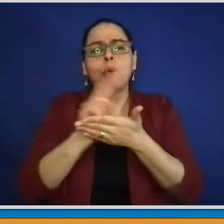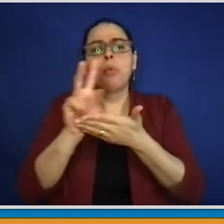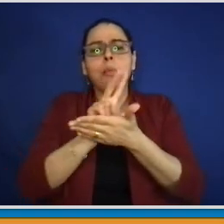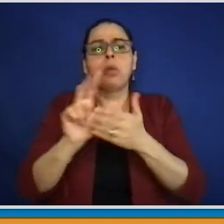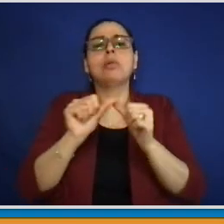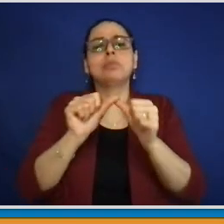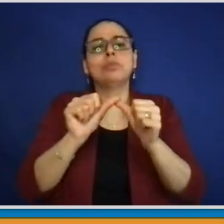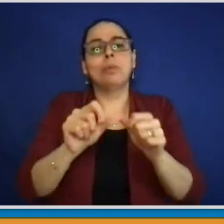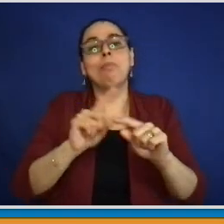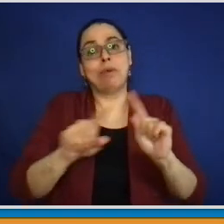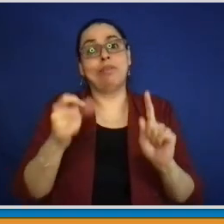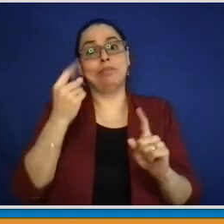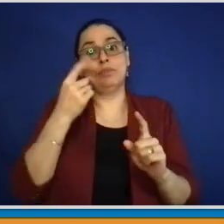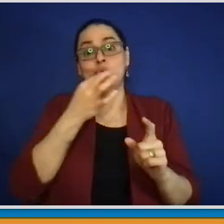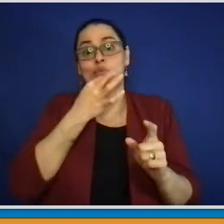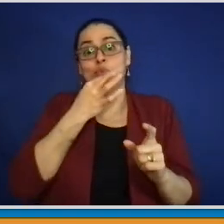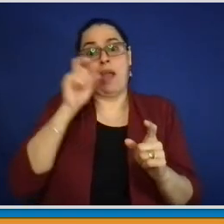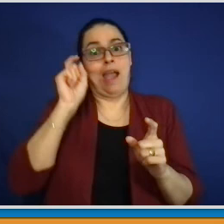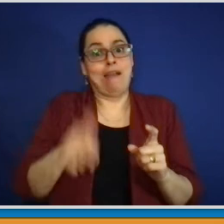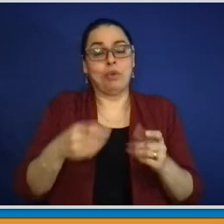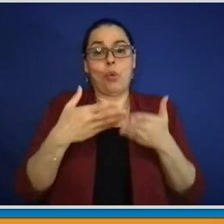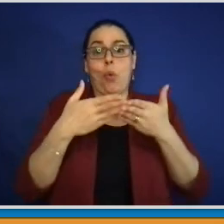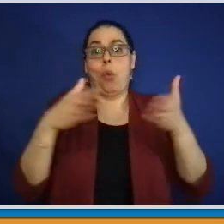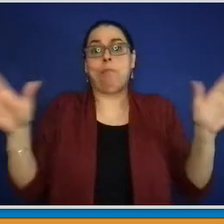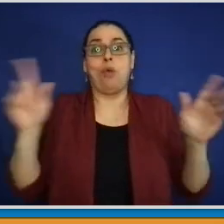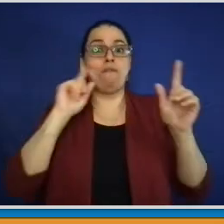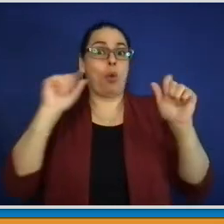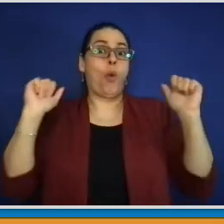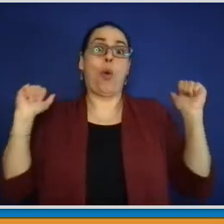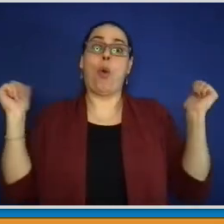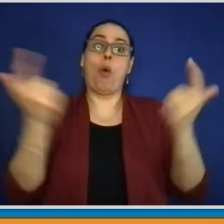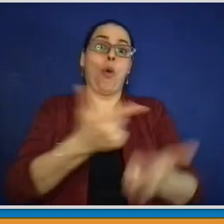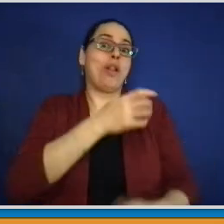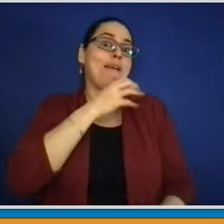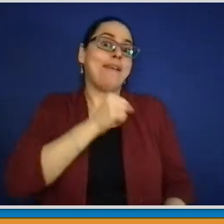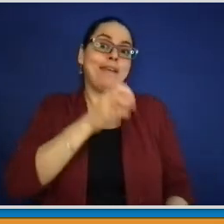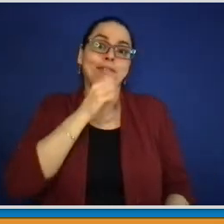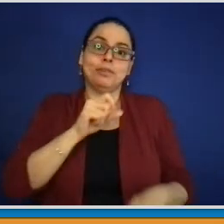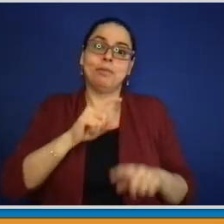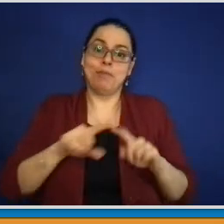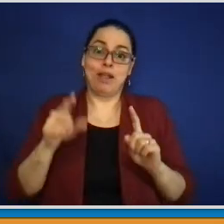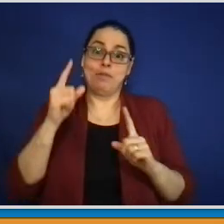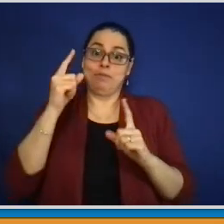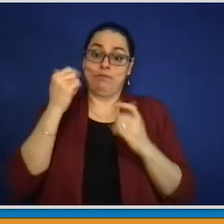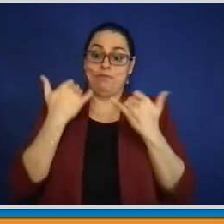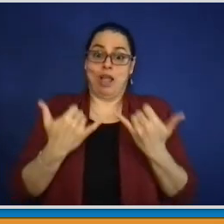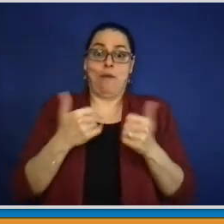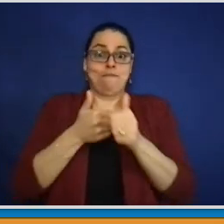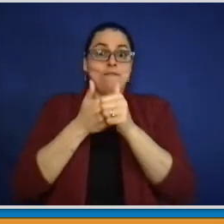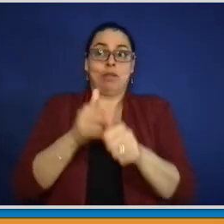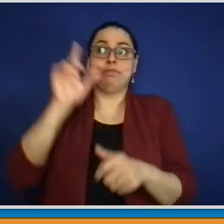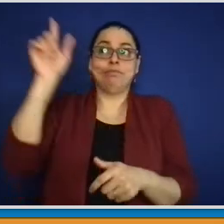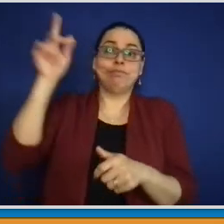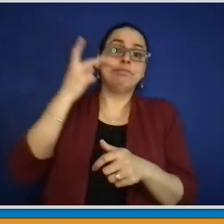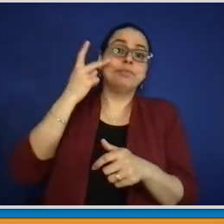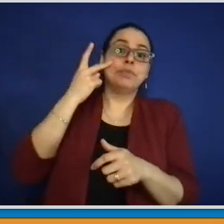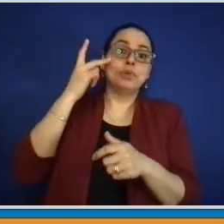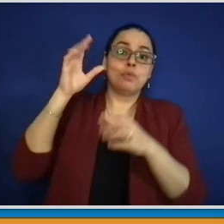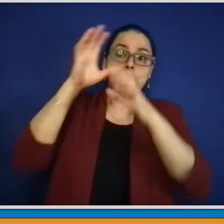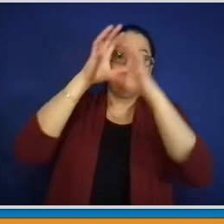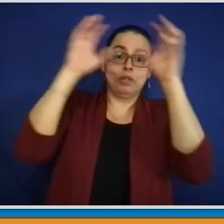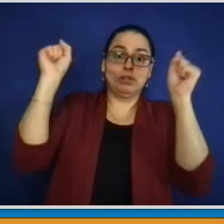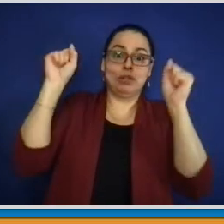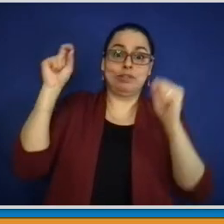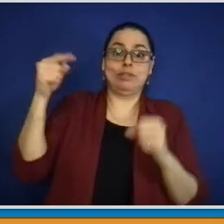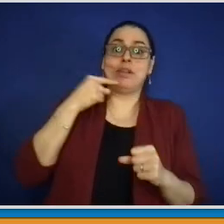I'm following what the president said, that by May 1st, he hopes that eligibility will be open for everybody. We are almost out of the month of March. So within the